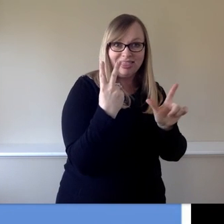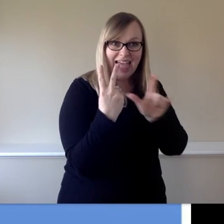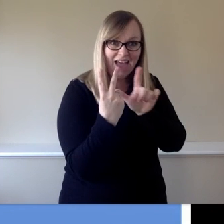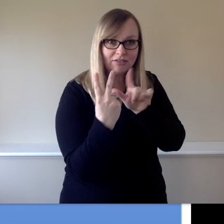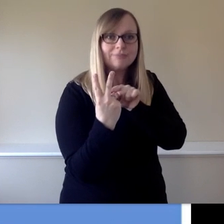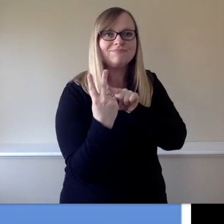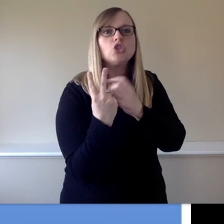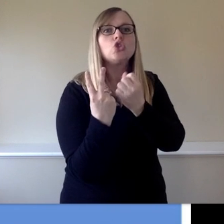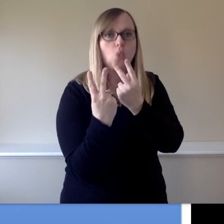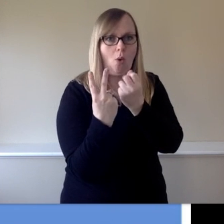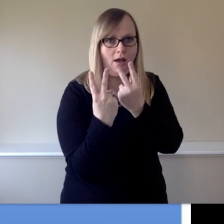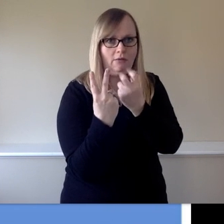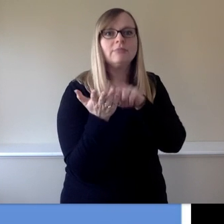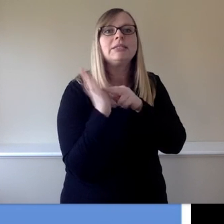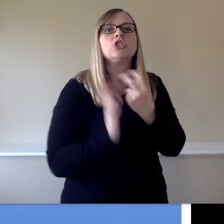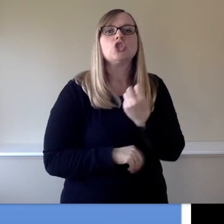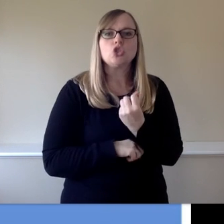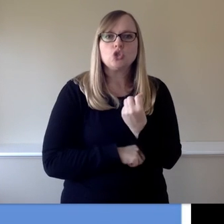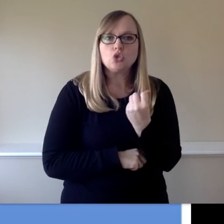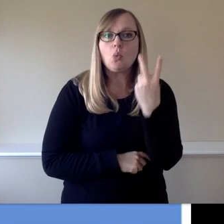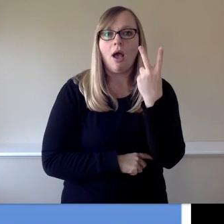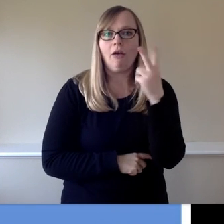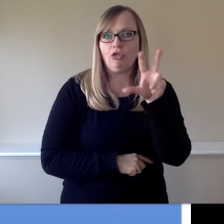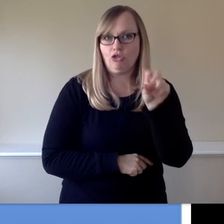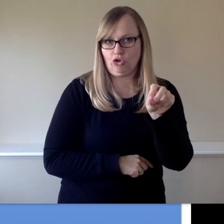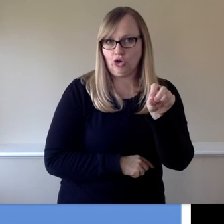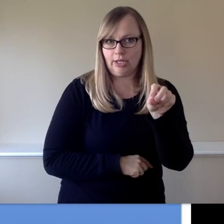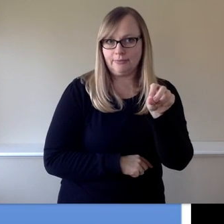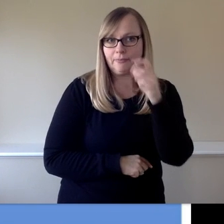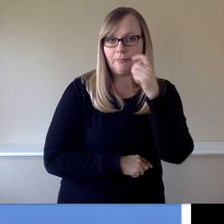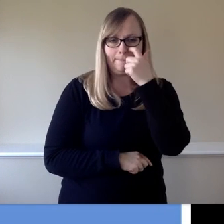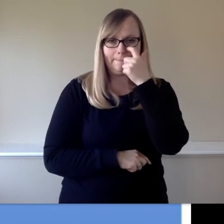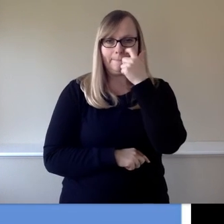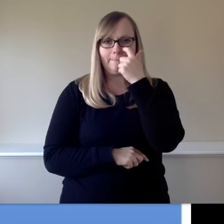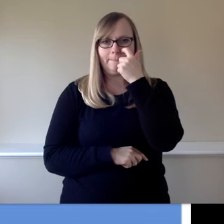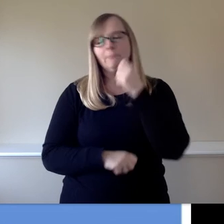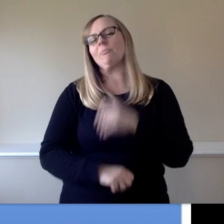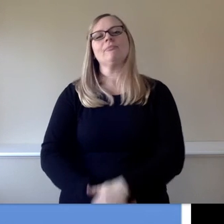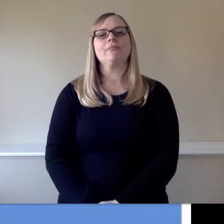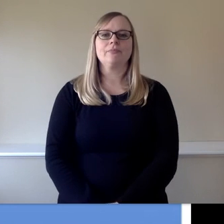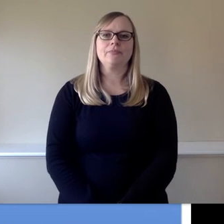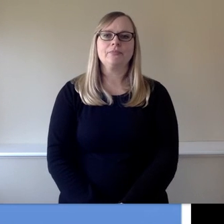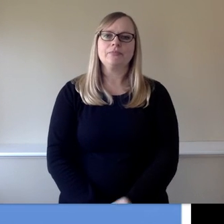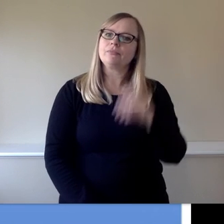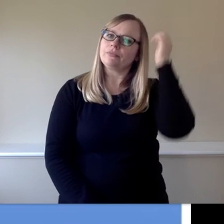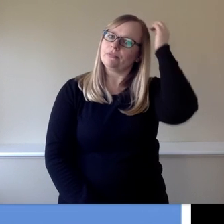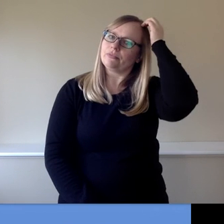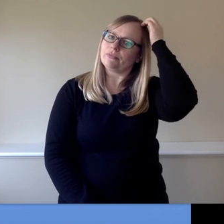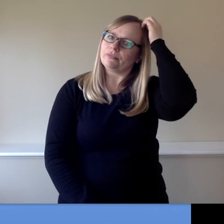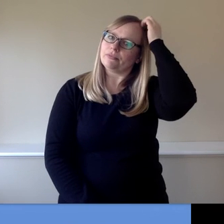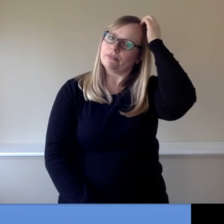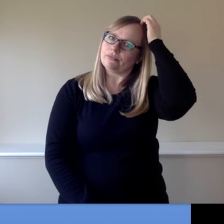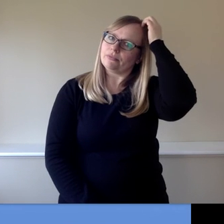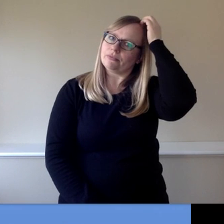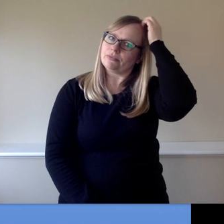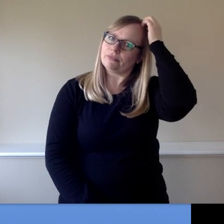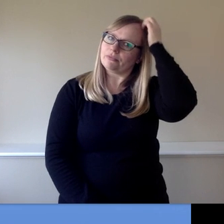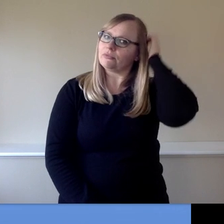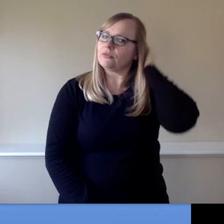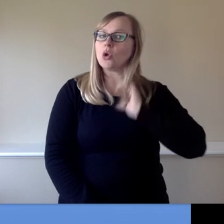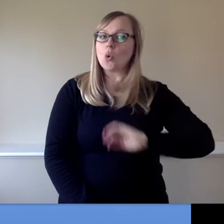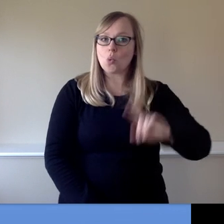12. The long hand is on the 6, so the time on this clock is 12:30. One